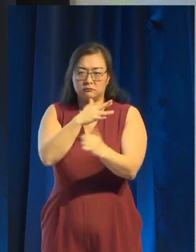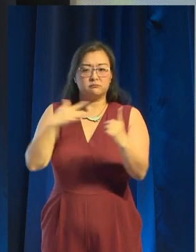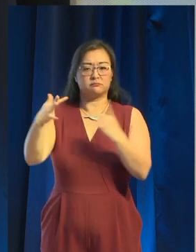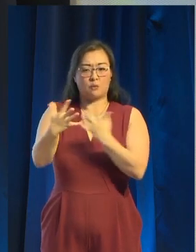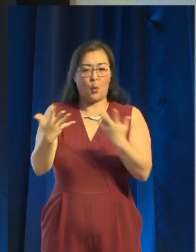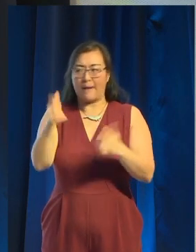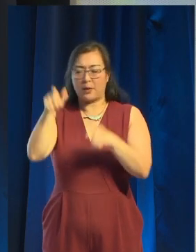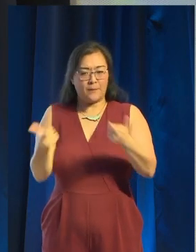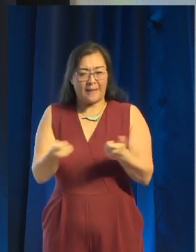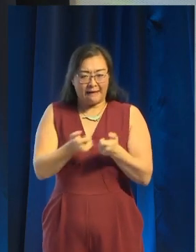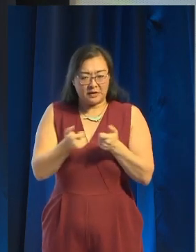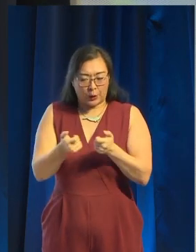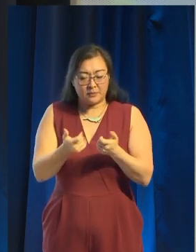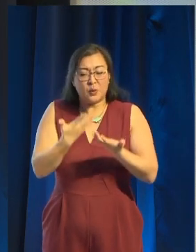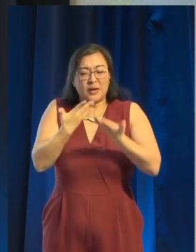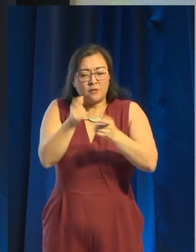the history of